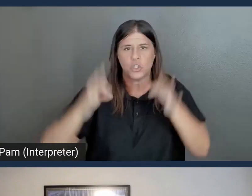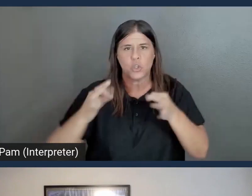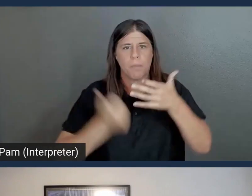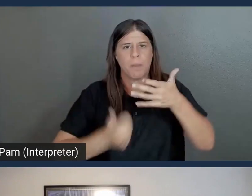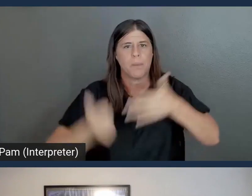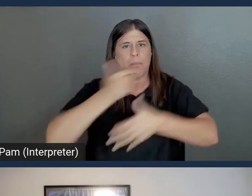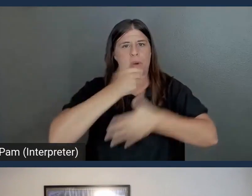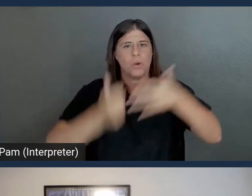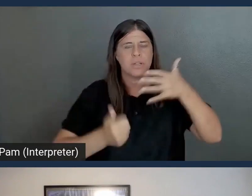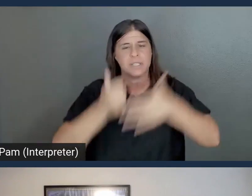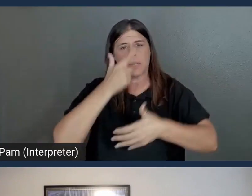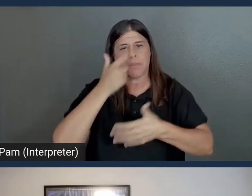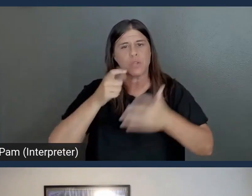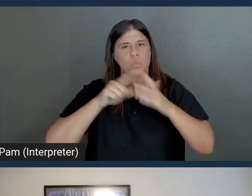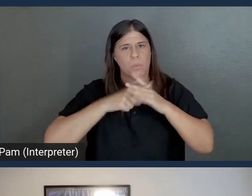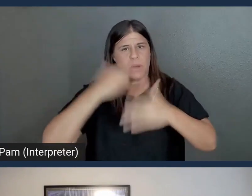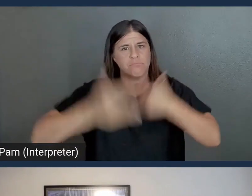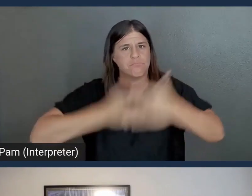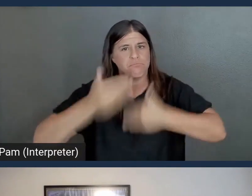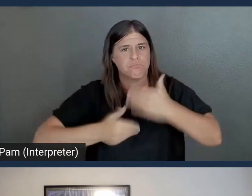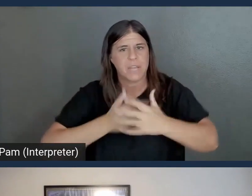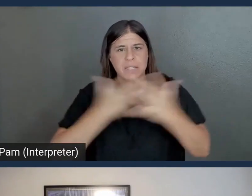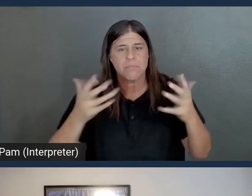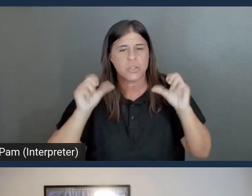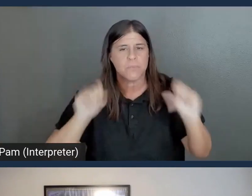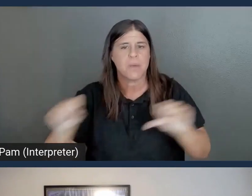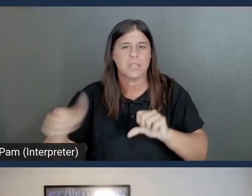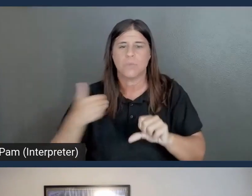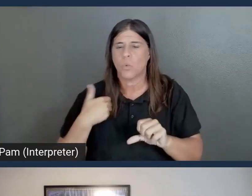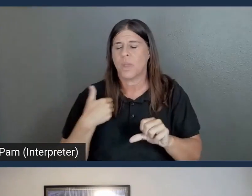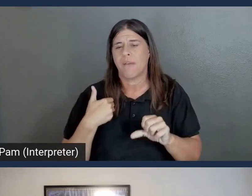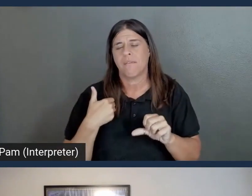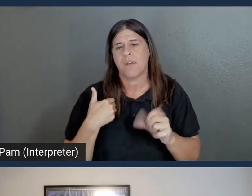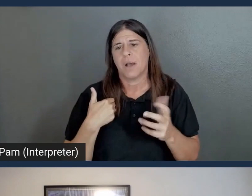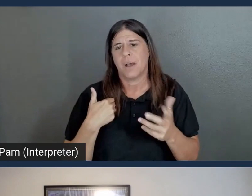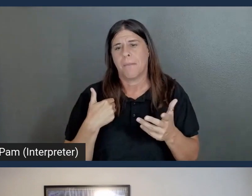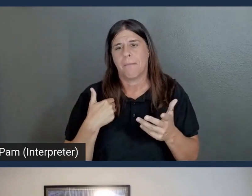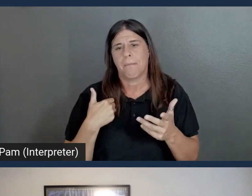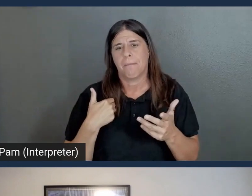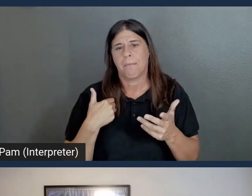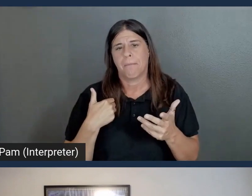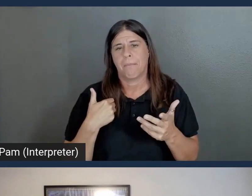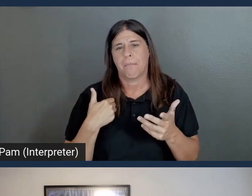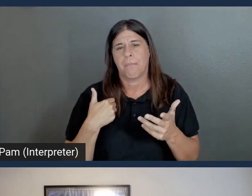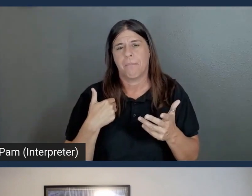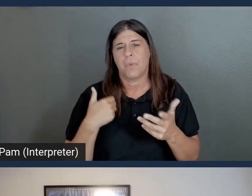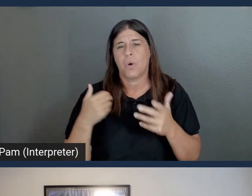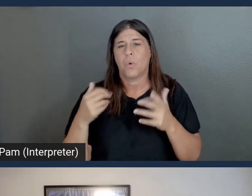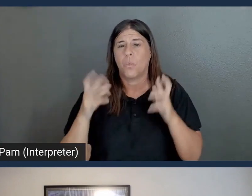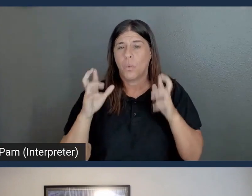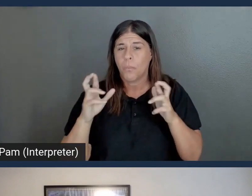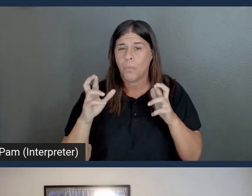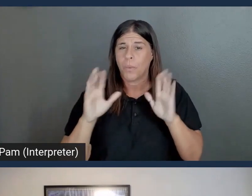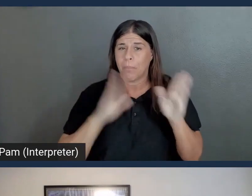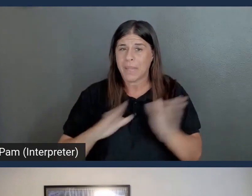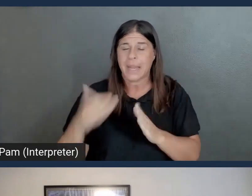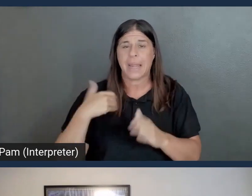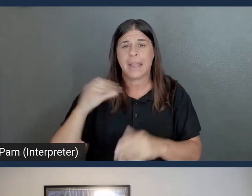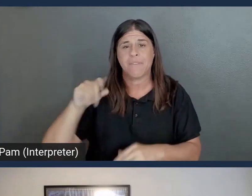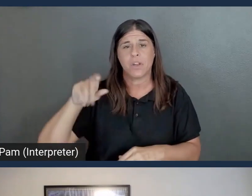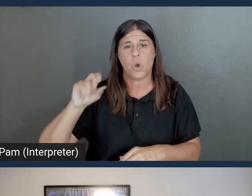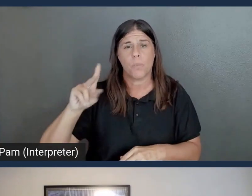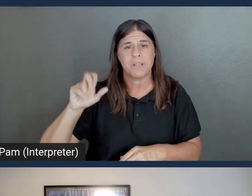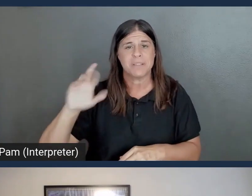iterate on this as much as possible. We have we plan on having OpenCypher generally available later this